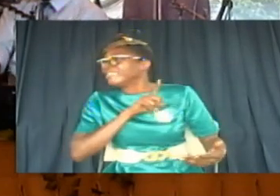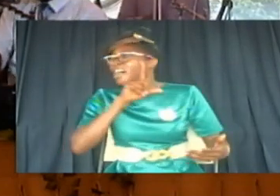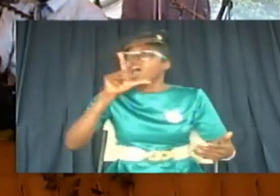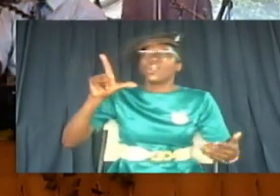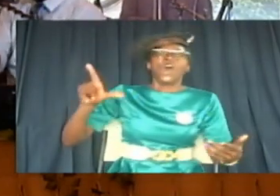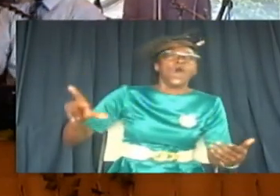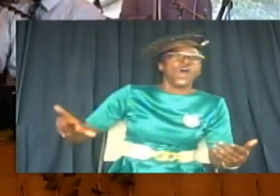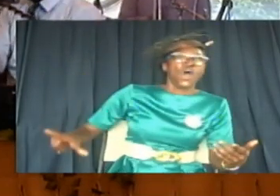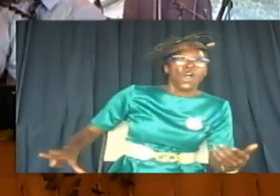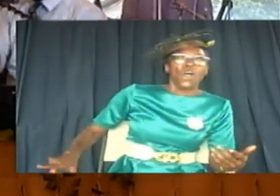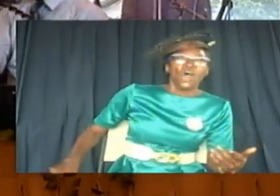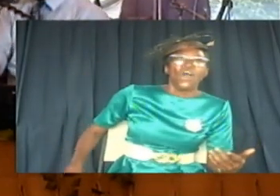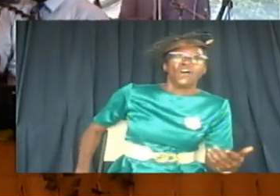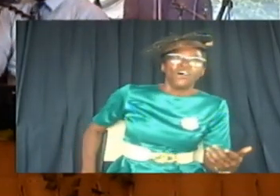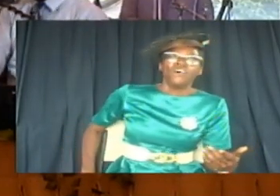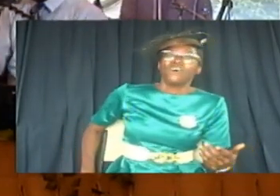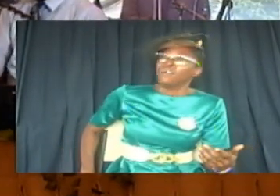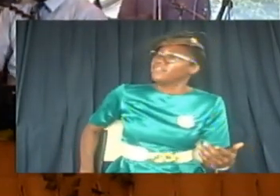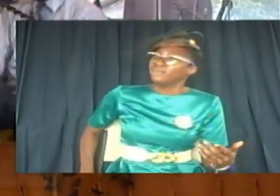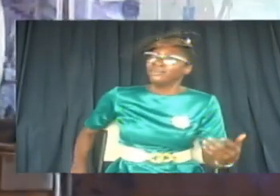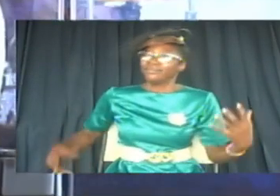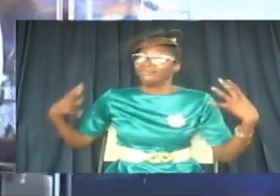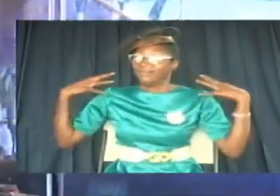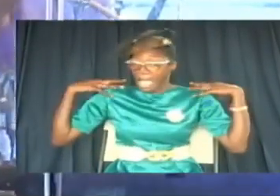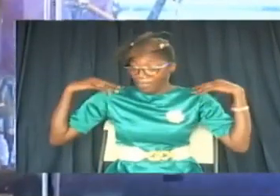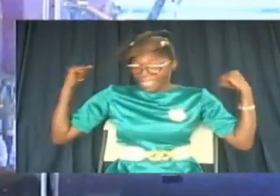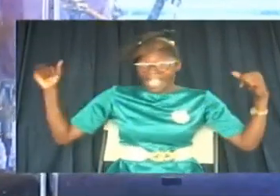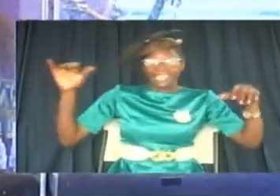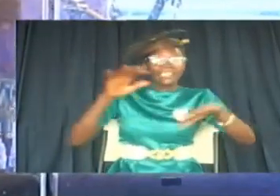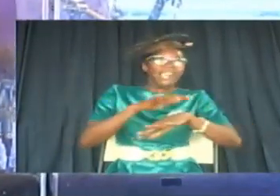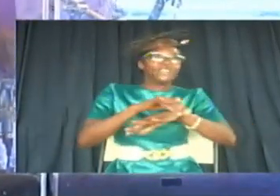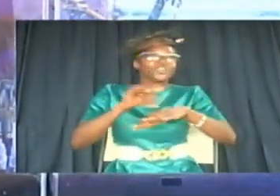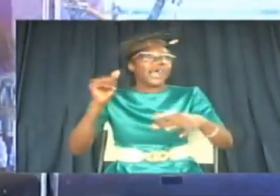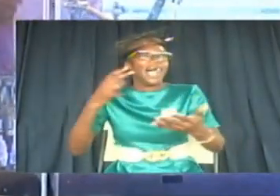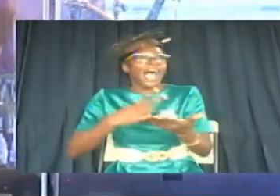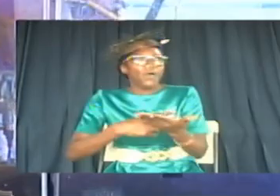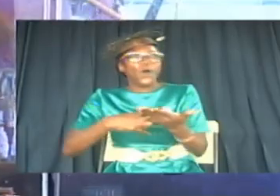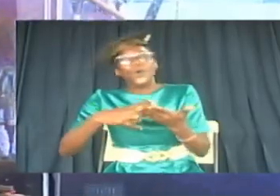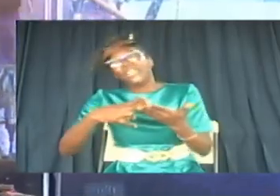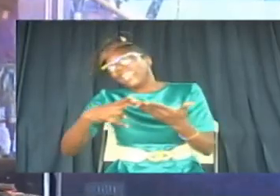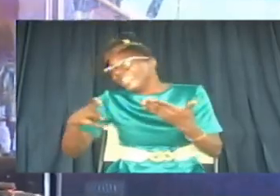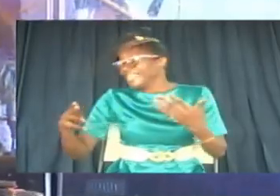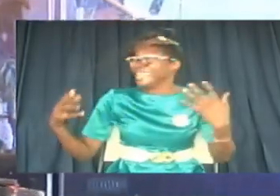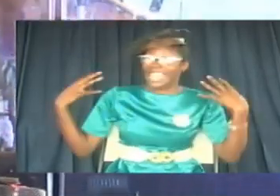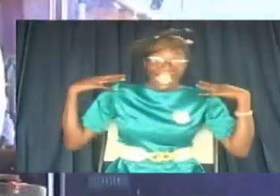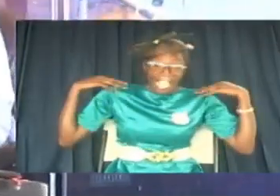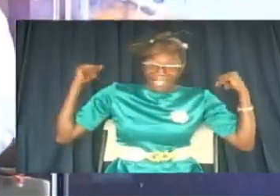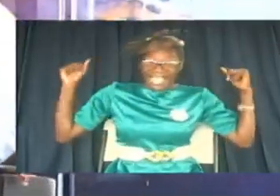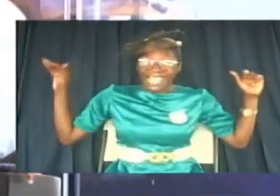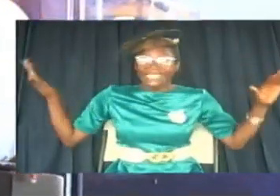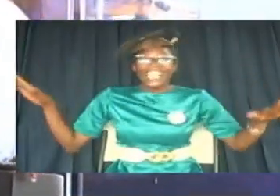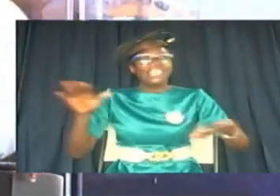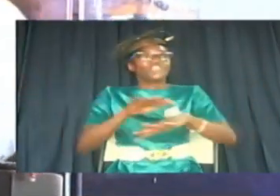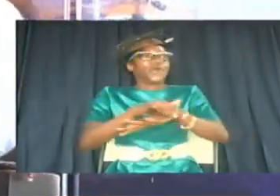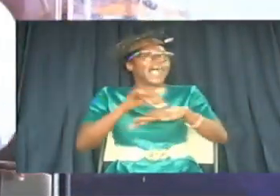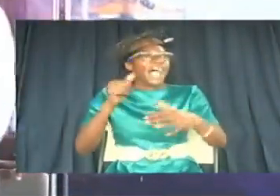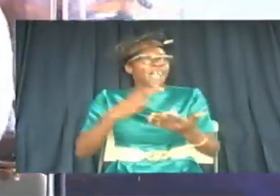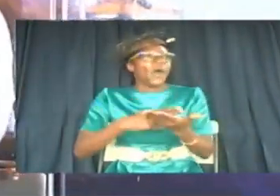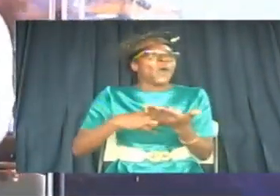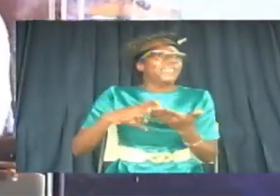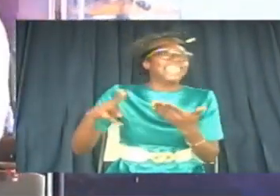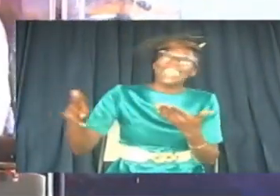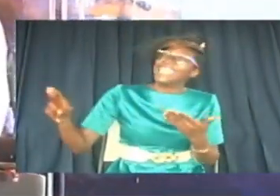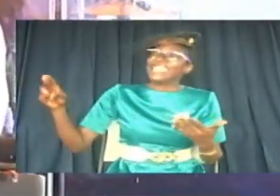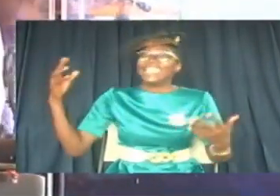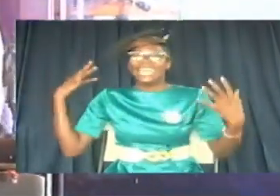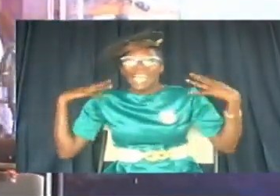is the Lord. The angels cried holy. The angels cry holy. Come on, somebody. The angels cry